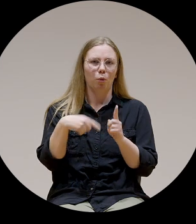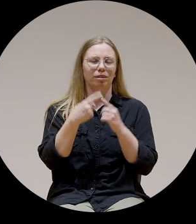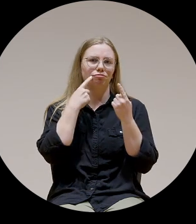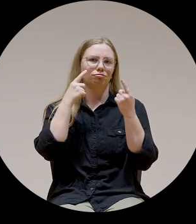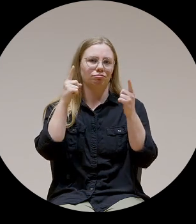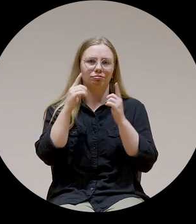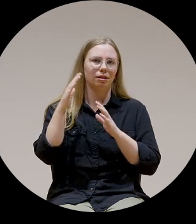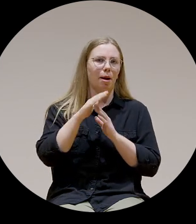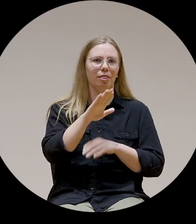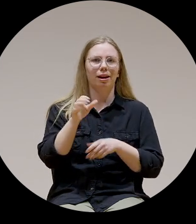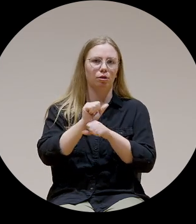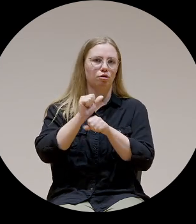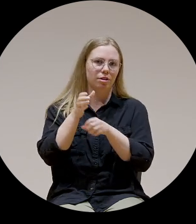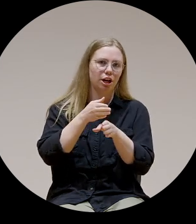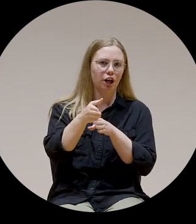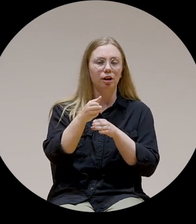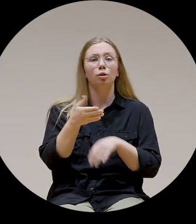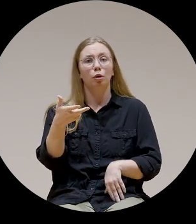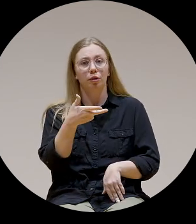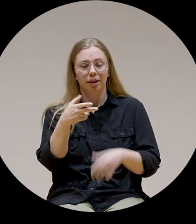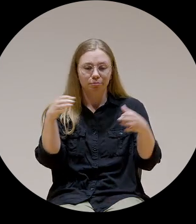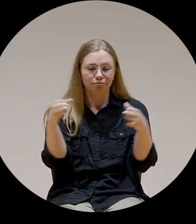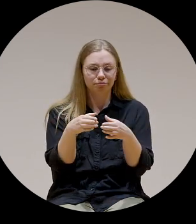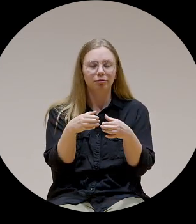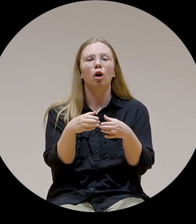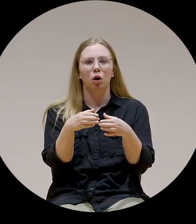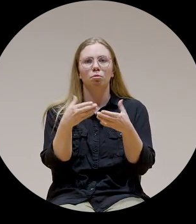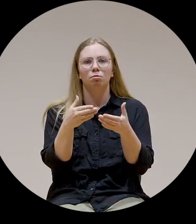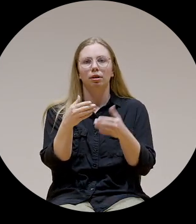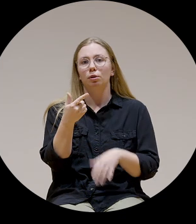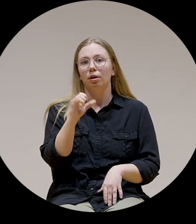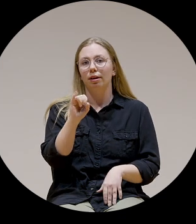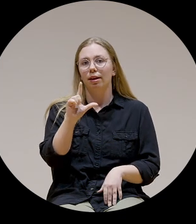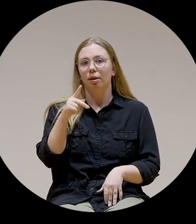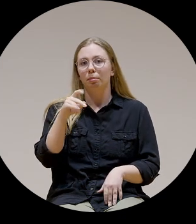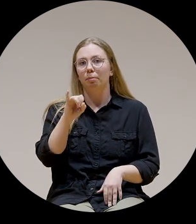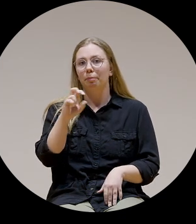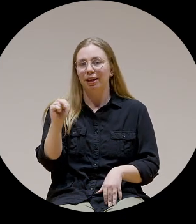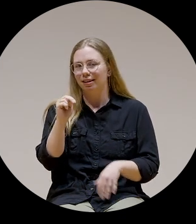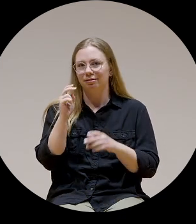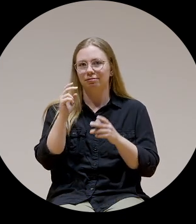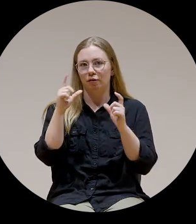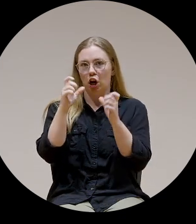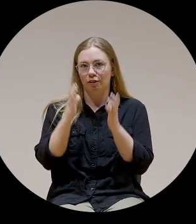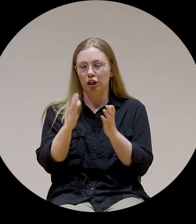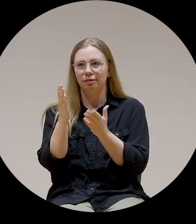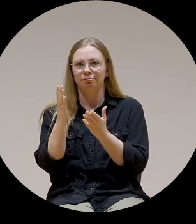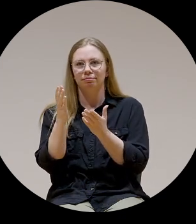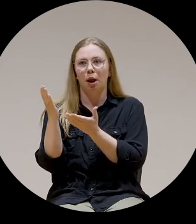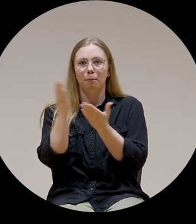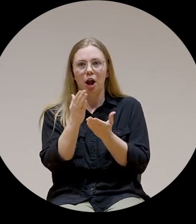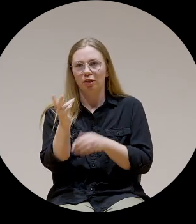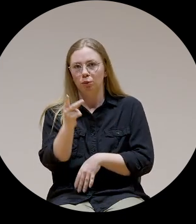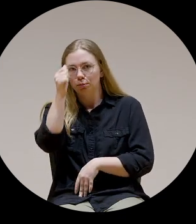Laura Gilpin took Hamada and Leach to visit Maria in San Ildefonso, and they're looking at her outside